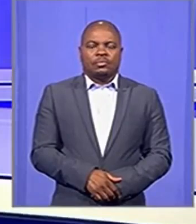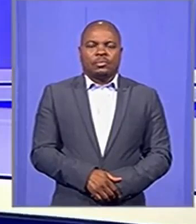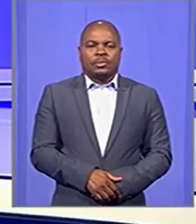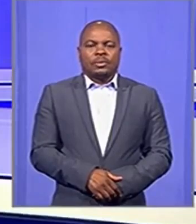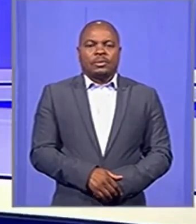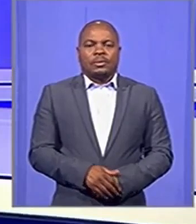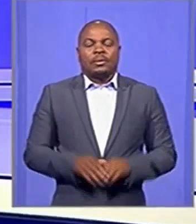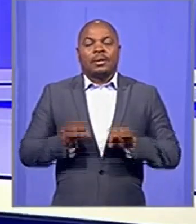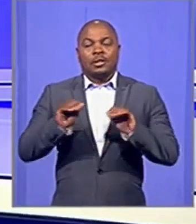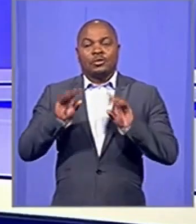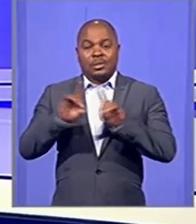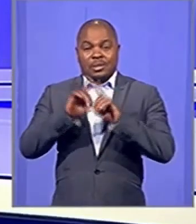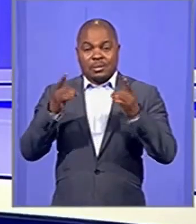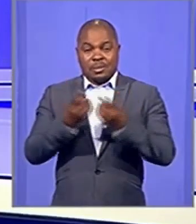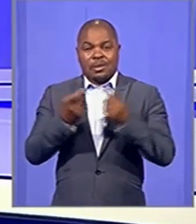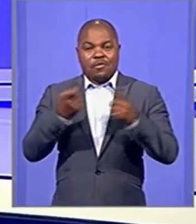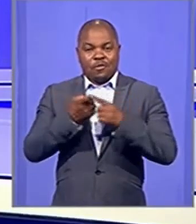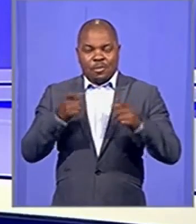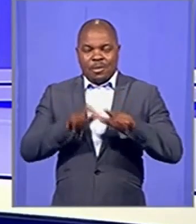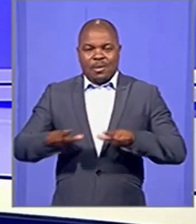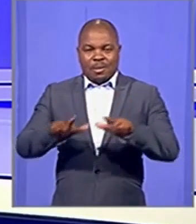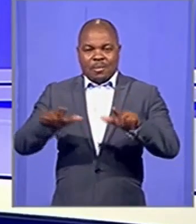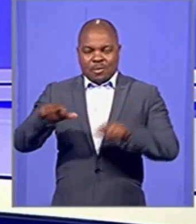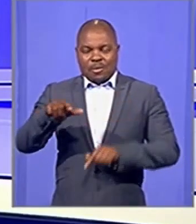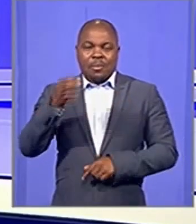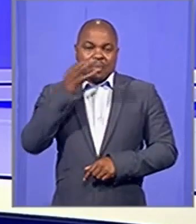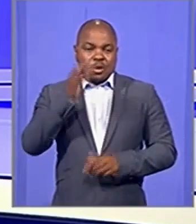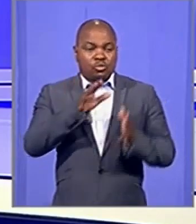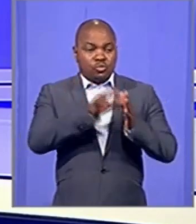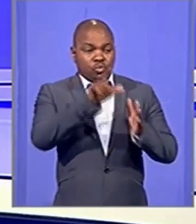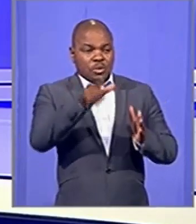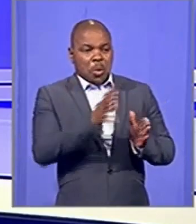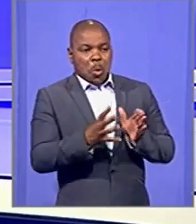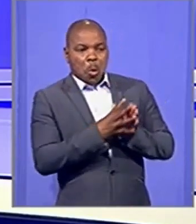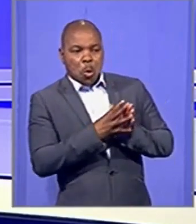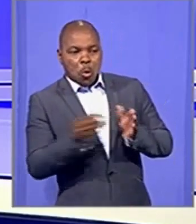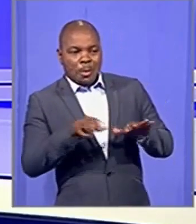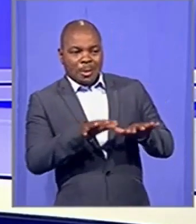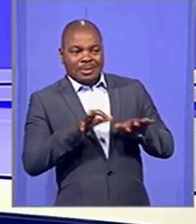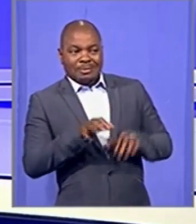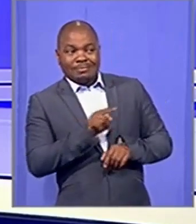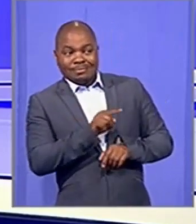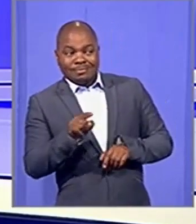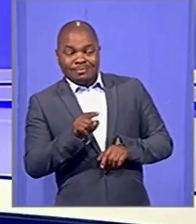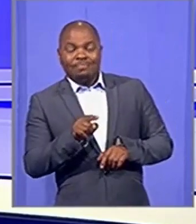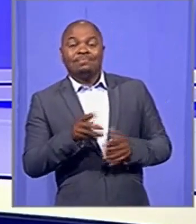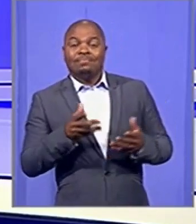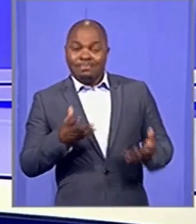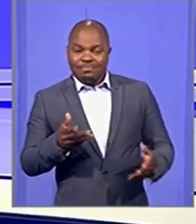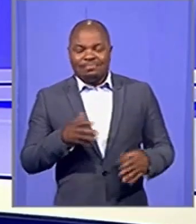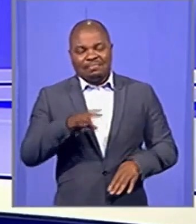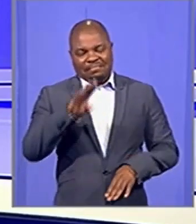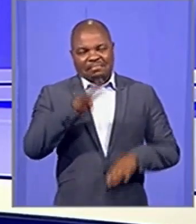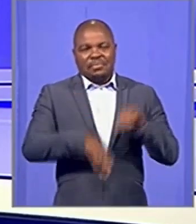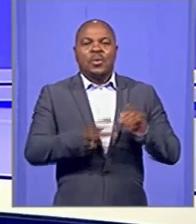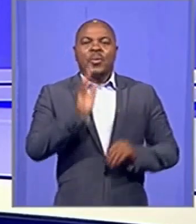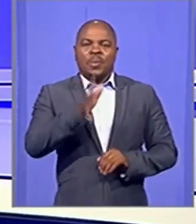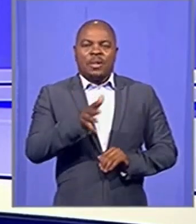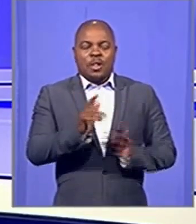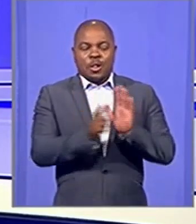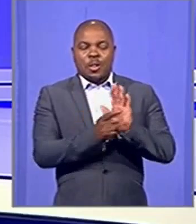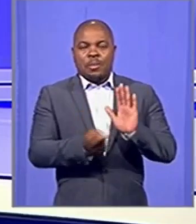Lefapha la Thuto ya Motheo Porofenseng ya Limpopo le re barutwana ba tla leka ho kopitsa nakong ena ya ditlhahlobo tsa makgaolakgang ba tlilo tobana le molao.